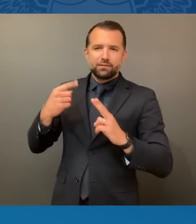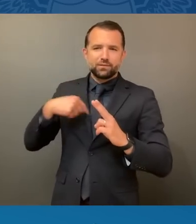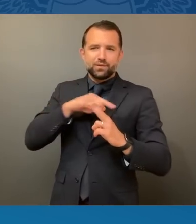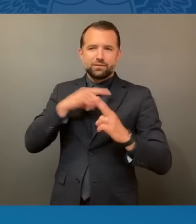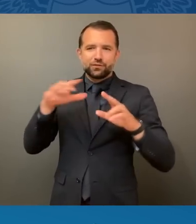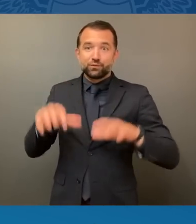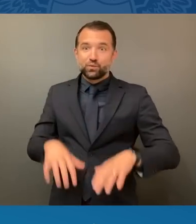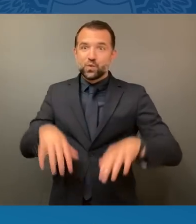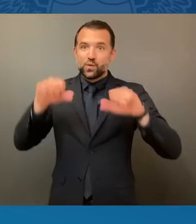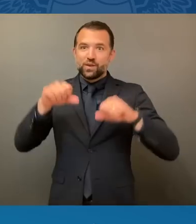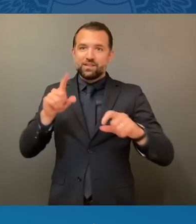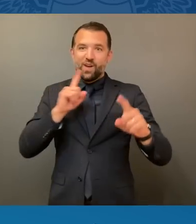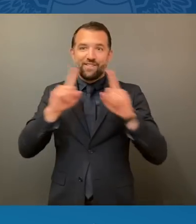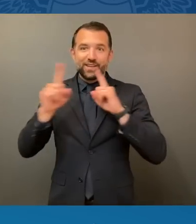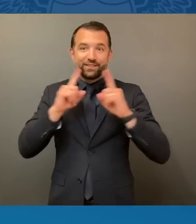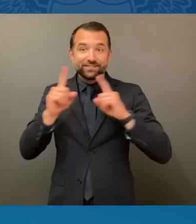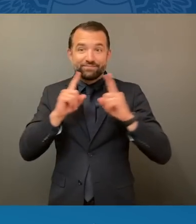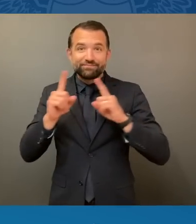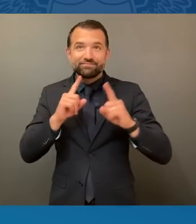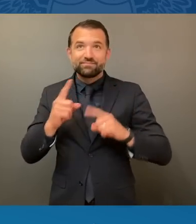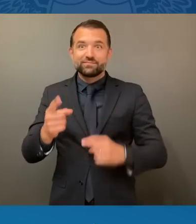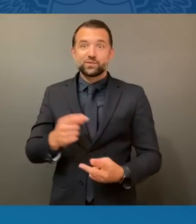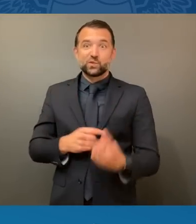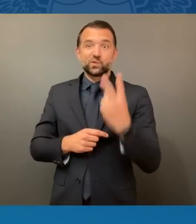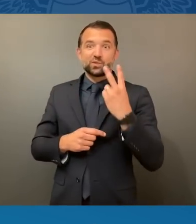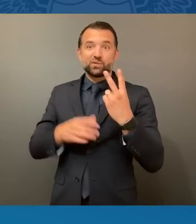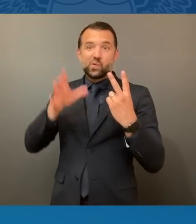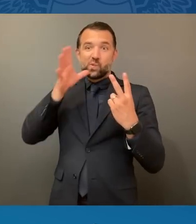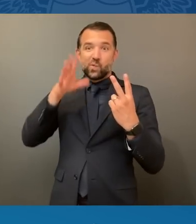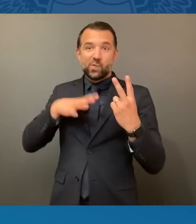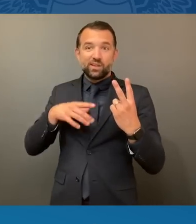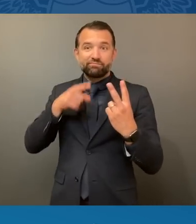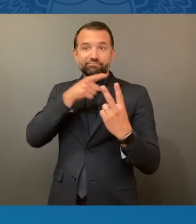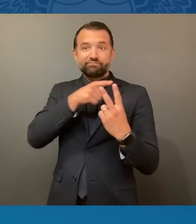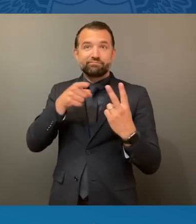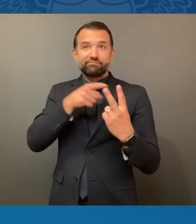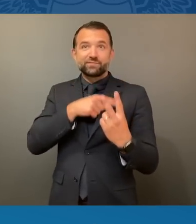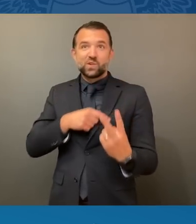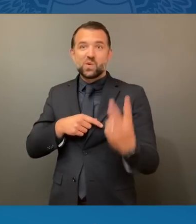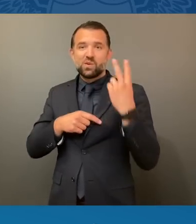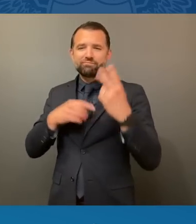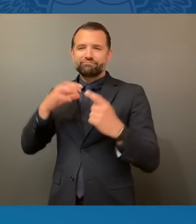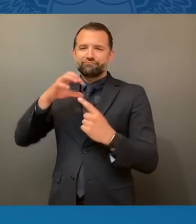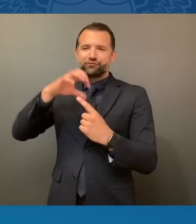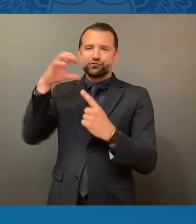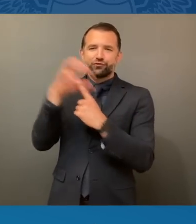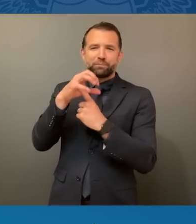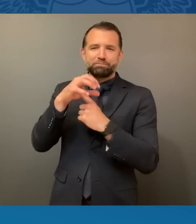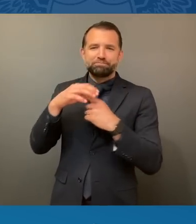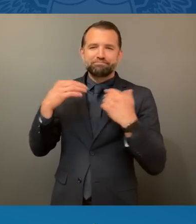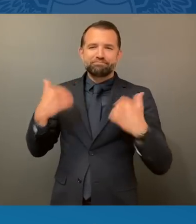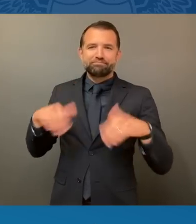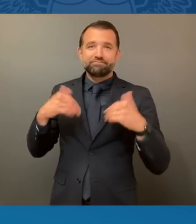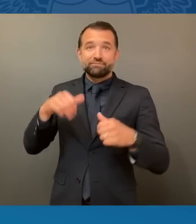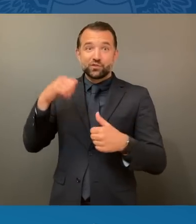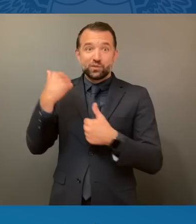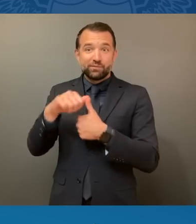with two titans, two women. You remember this morning we started our conversation with two